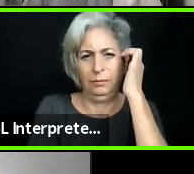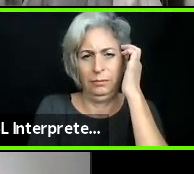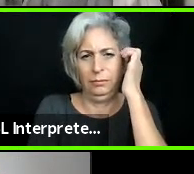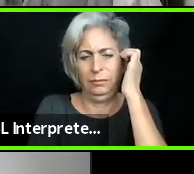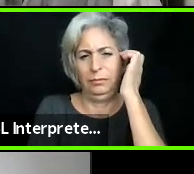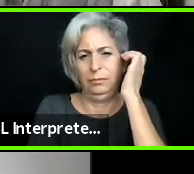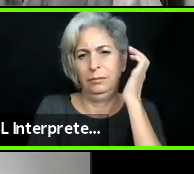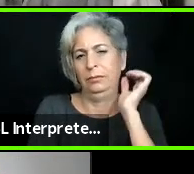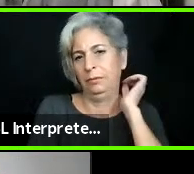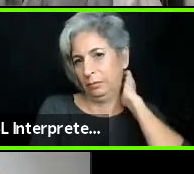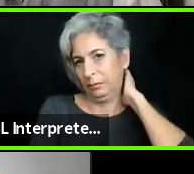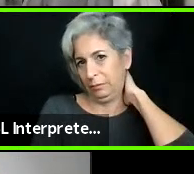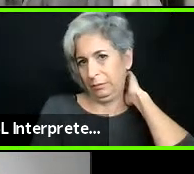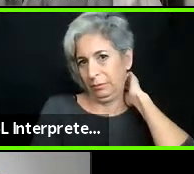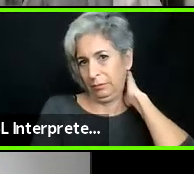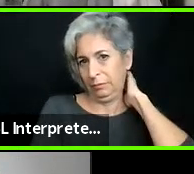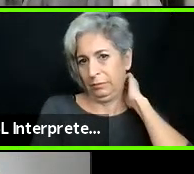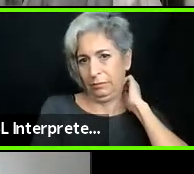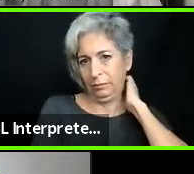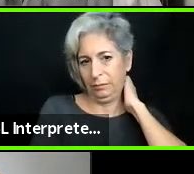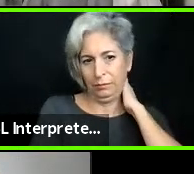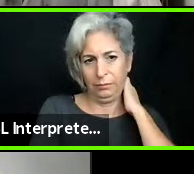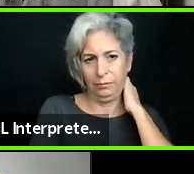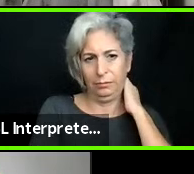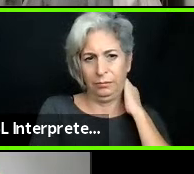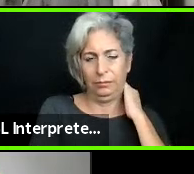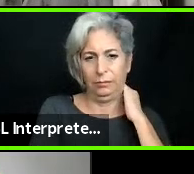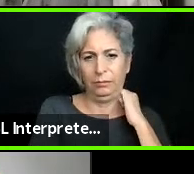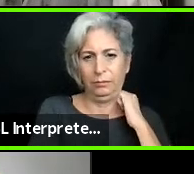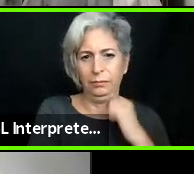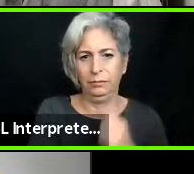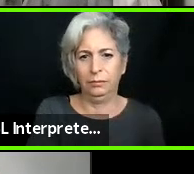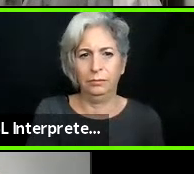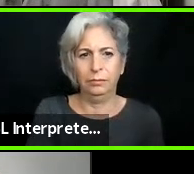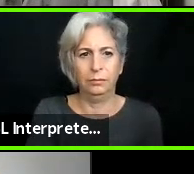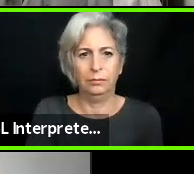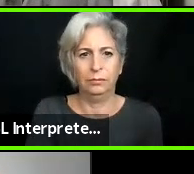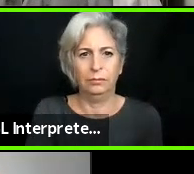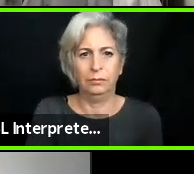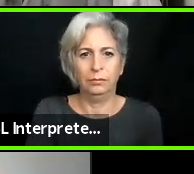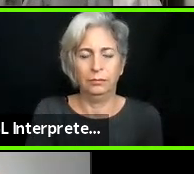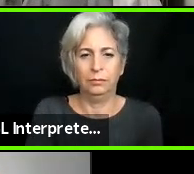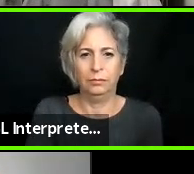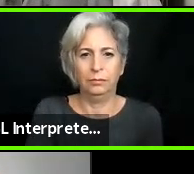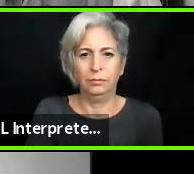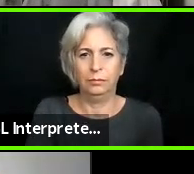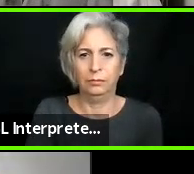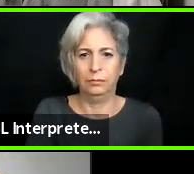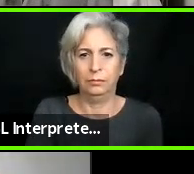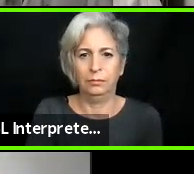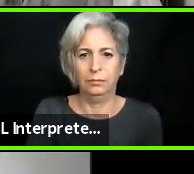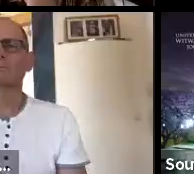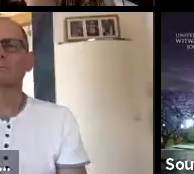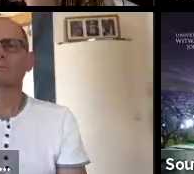today. Did our representative from Japan show up? Let me see here.